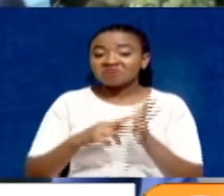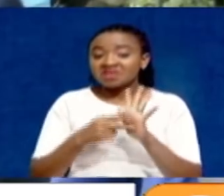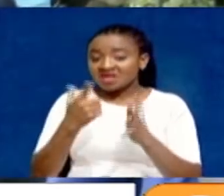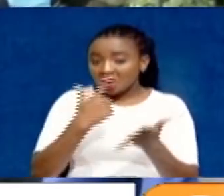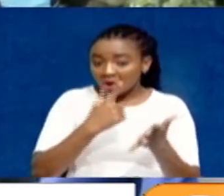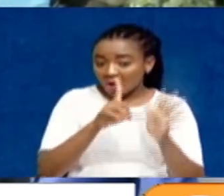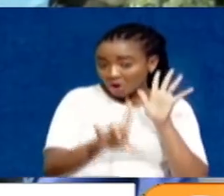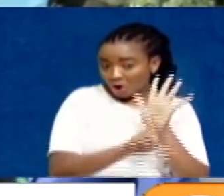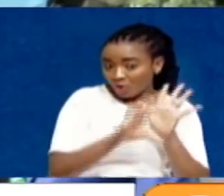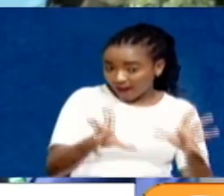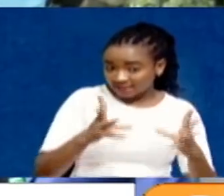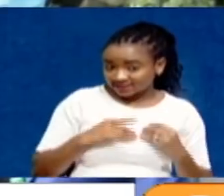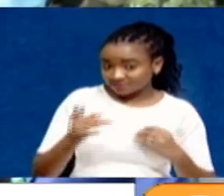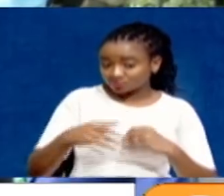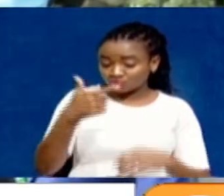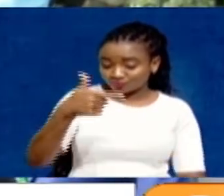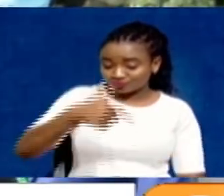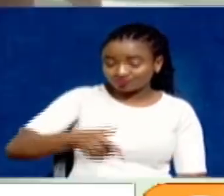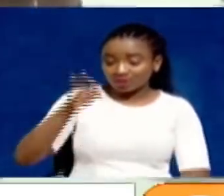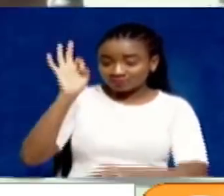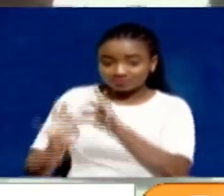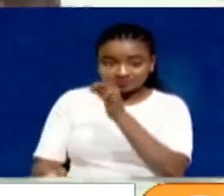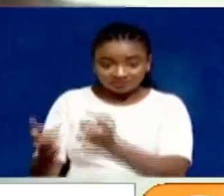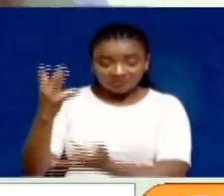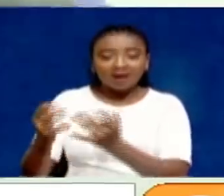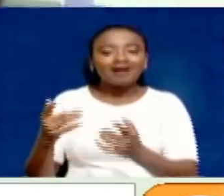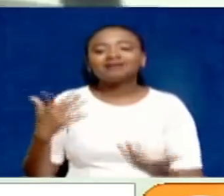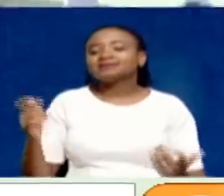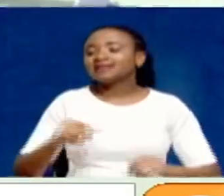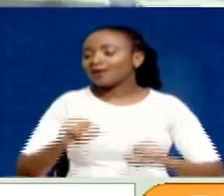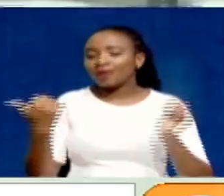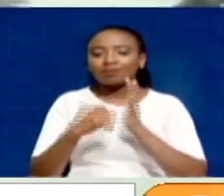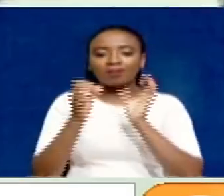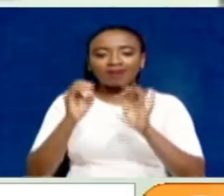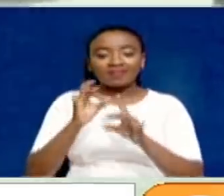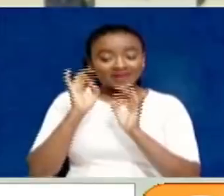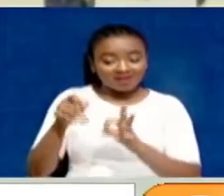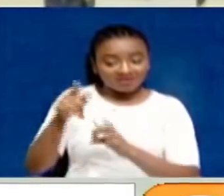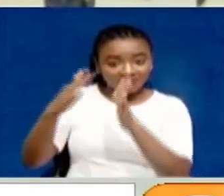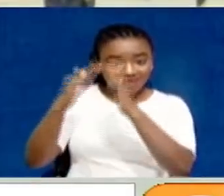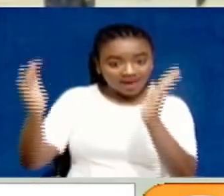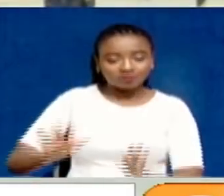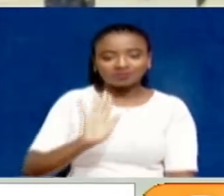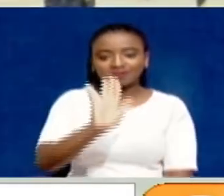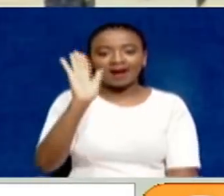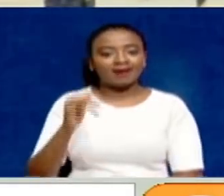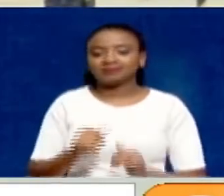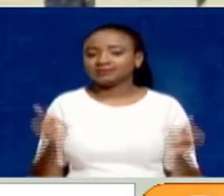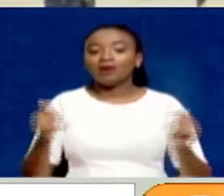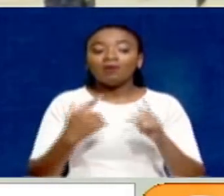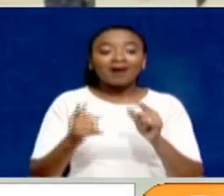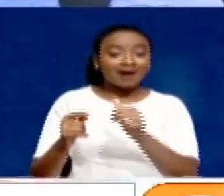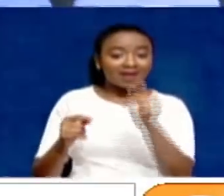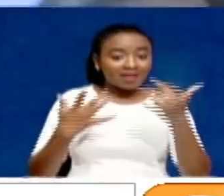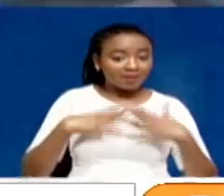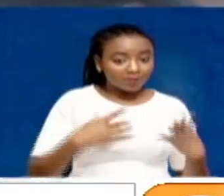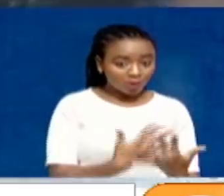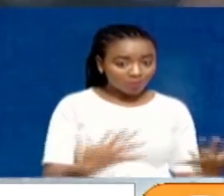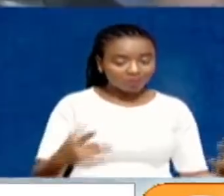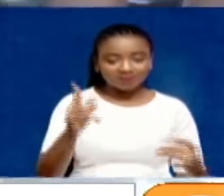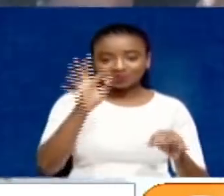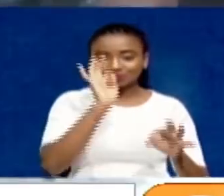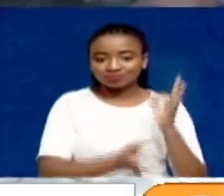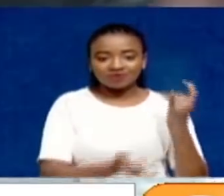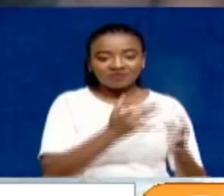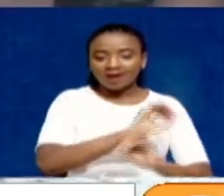burn public property. If you want, go and burn your father's building. The Form 4 and Form 3 students are expected back in school on Monday, while